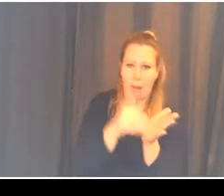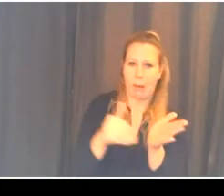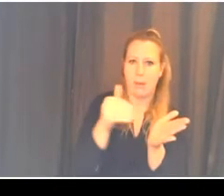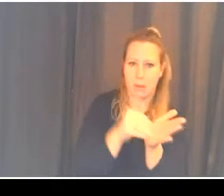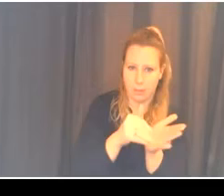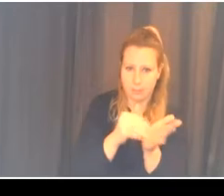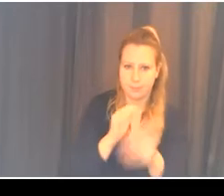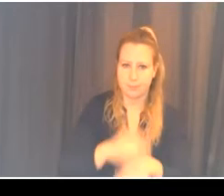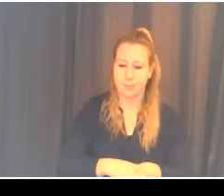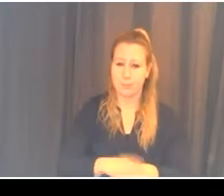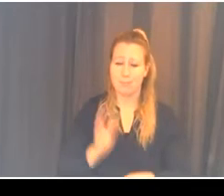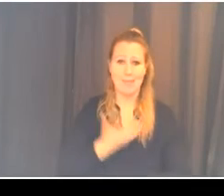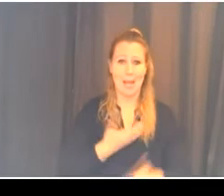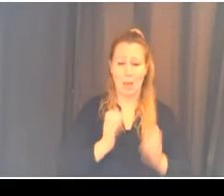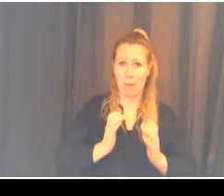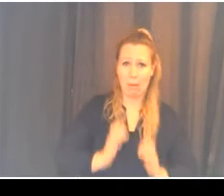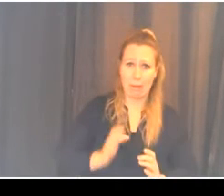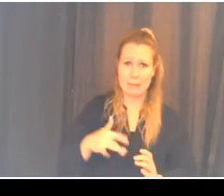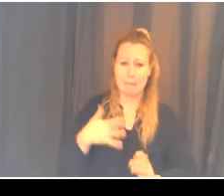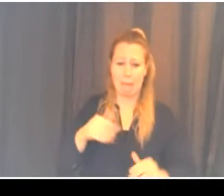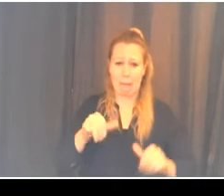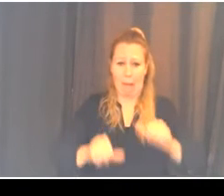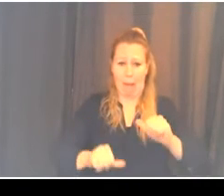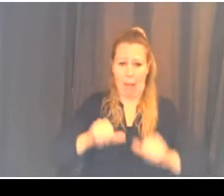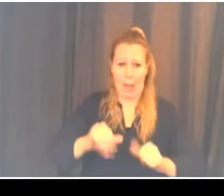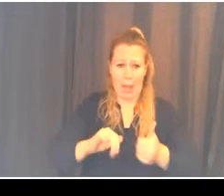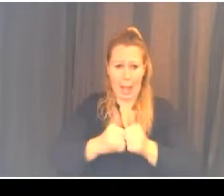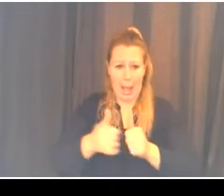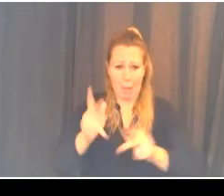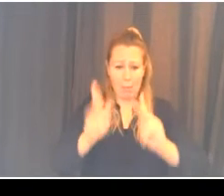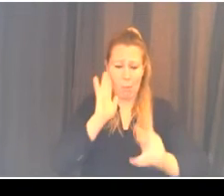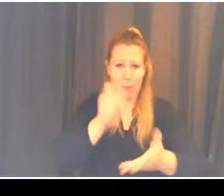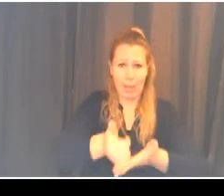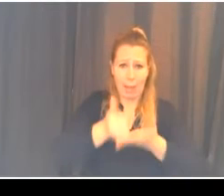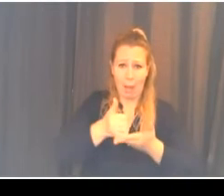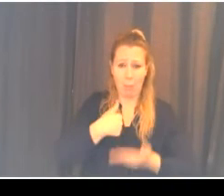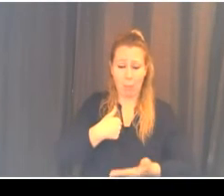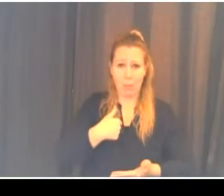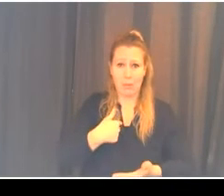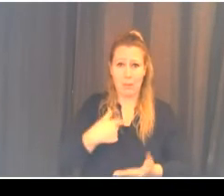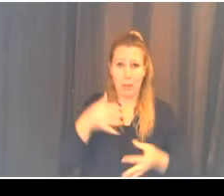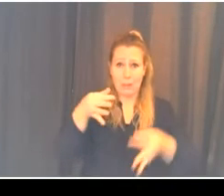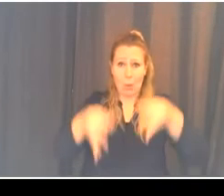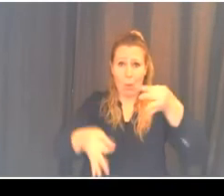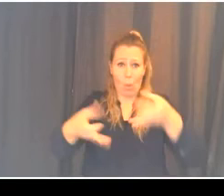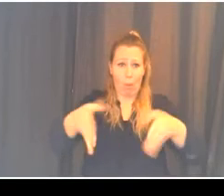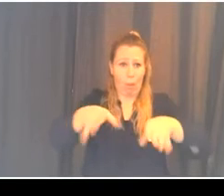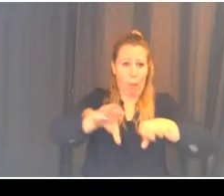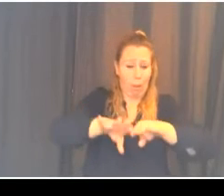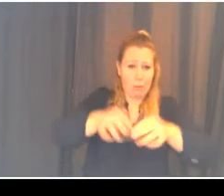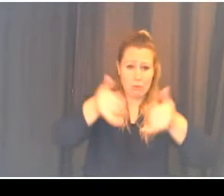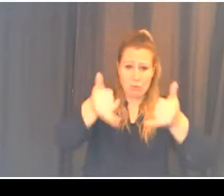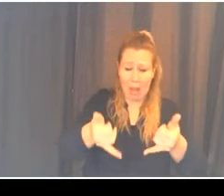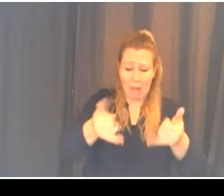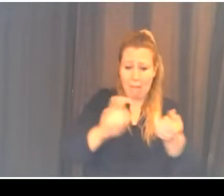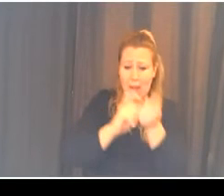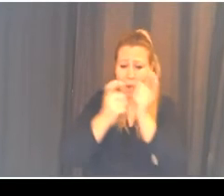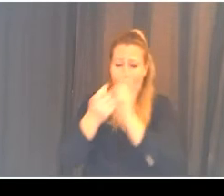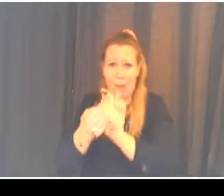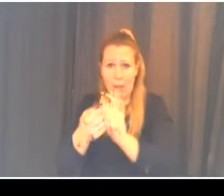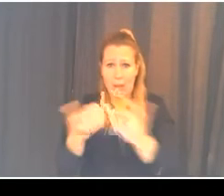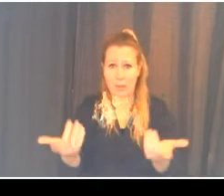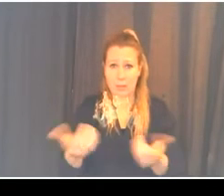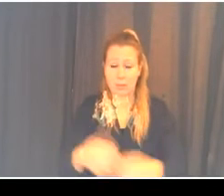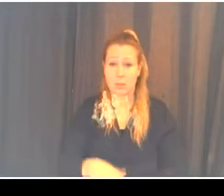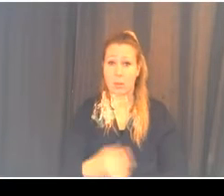anything this comment this comment highlights the communication challenges that I will address shortly we have